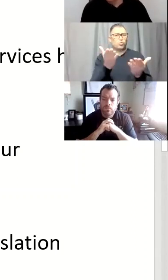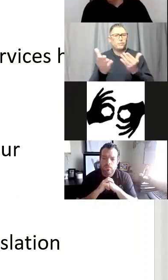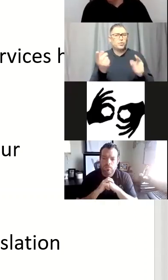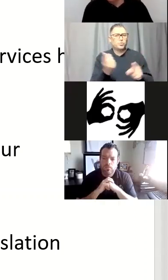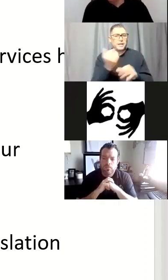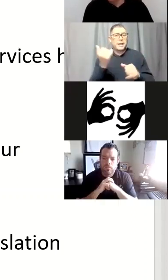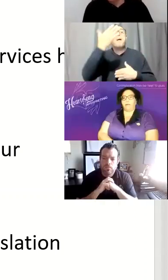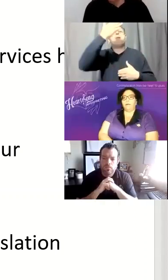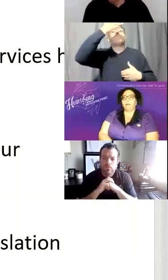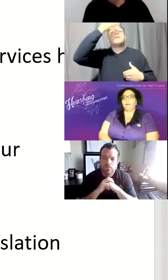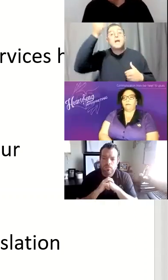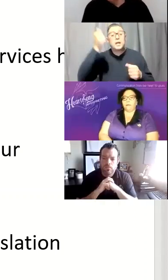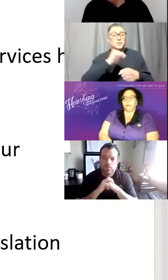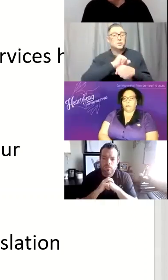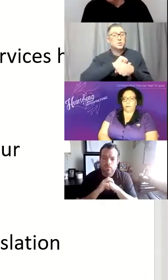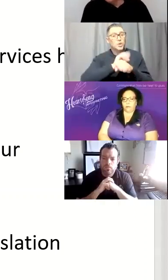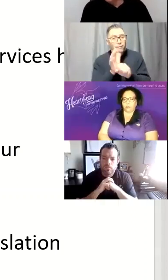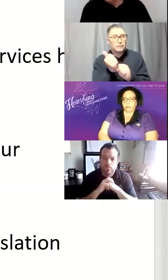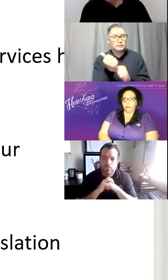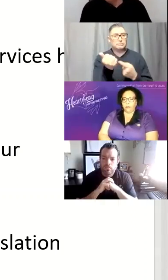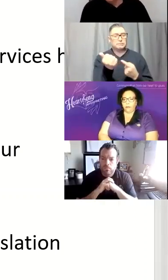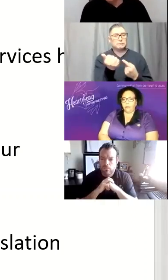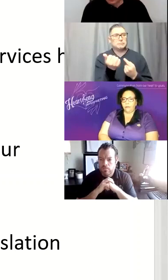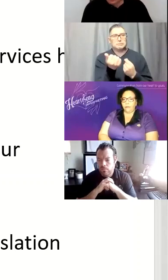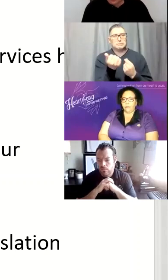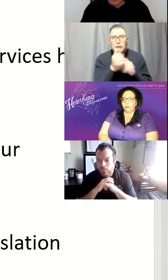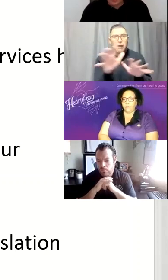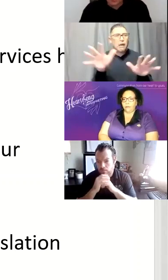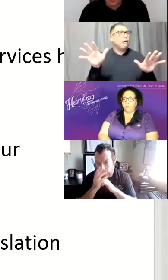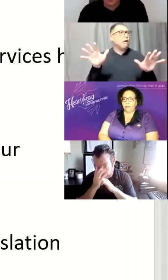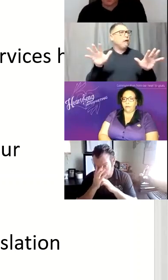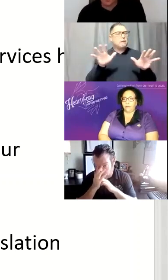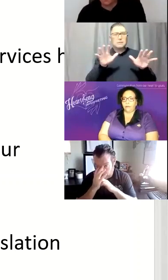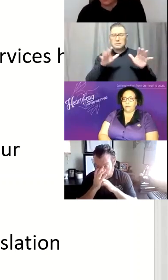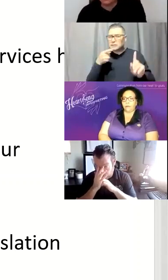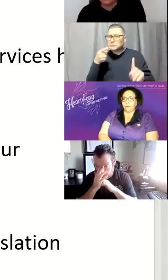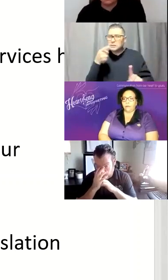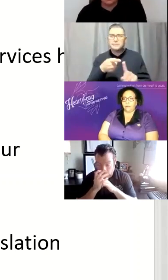of COVID-19? Is there some specific challenges?